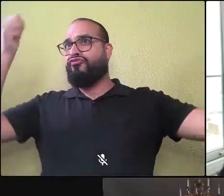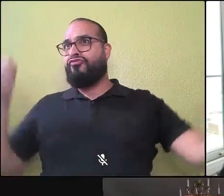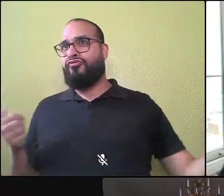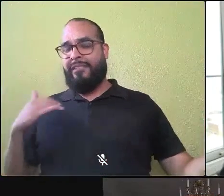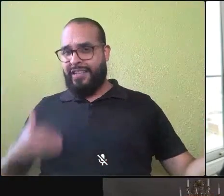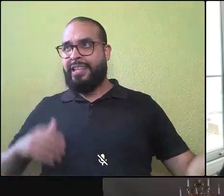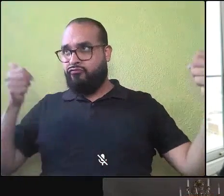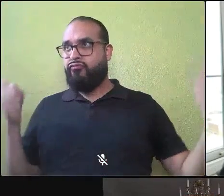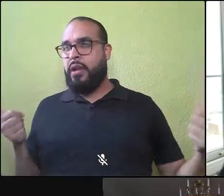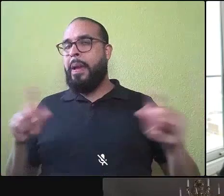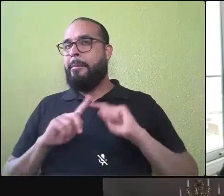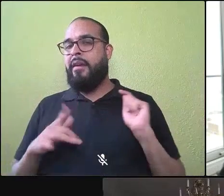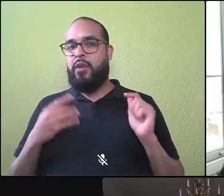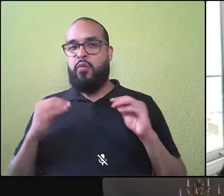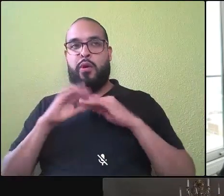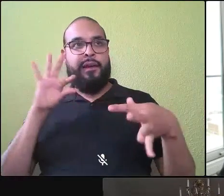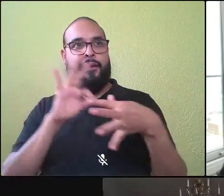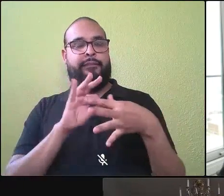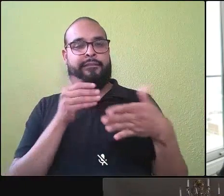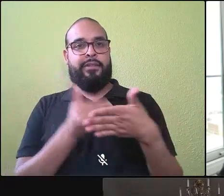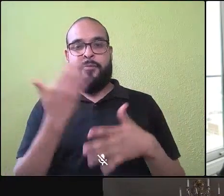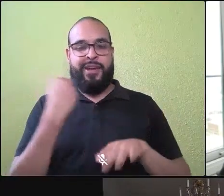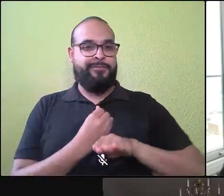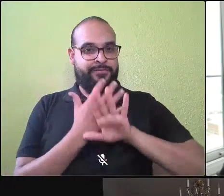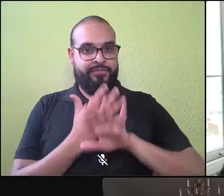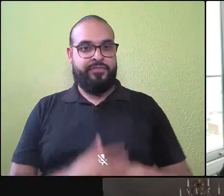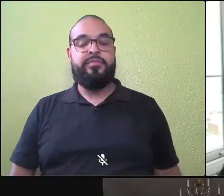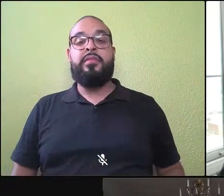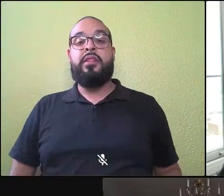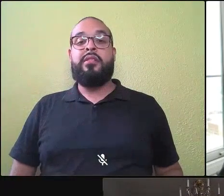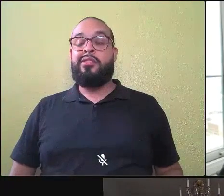situation, I'm struggling here. And they just kind of jumped right in